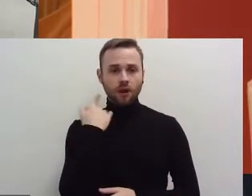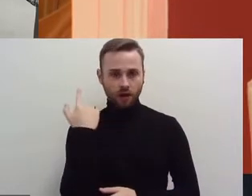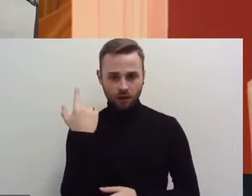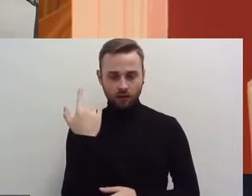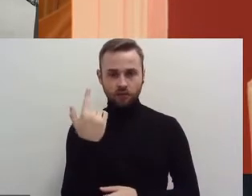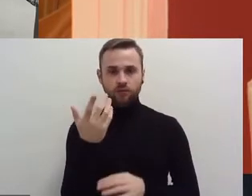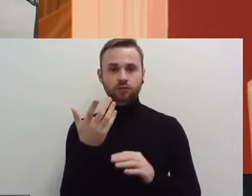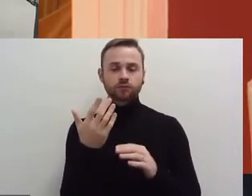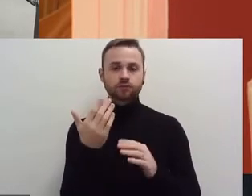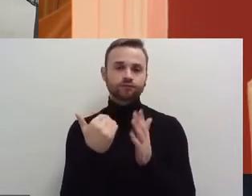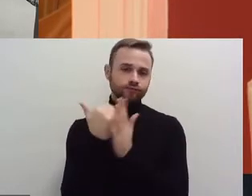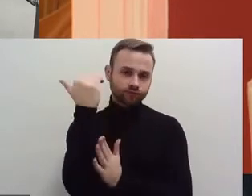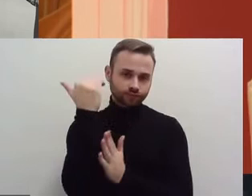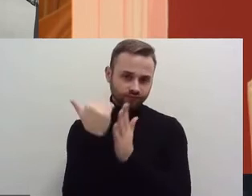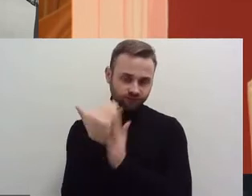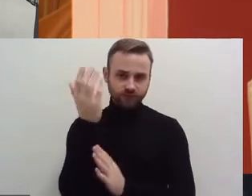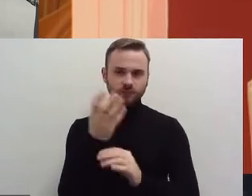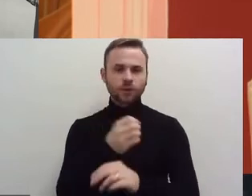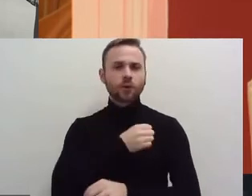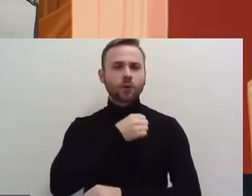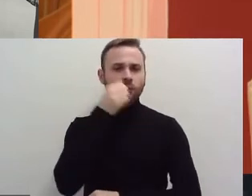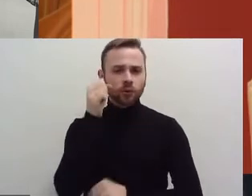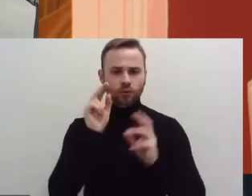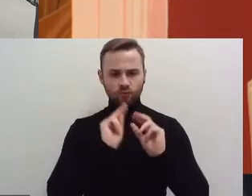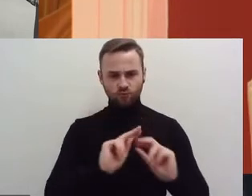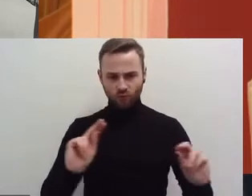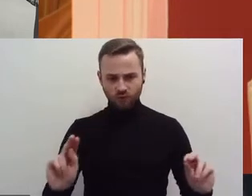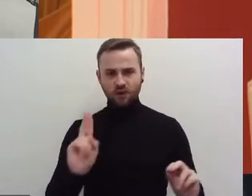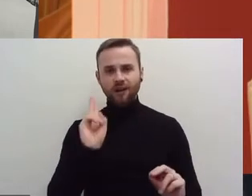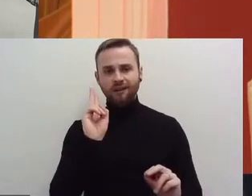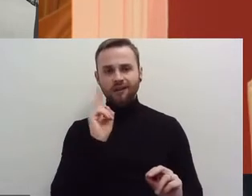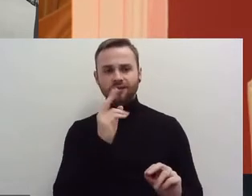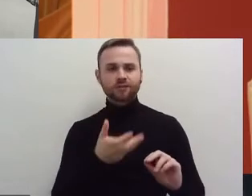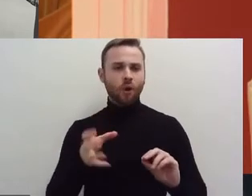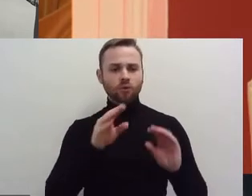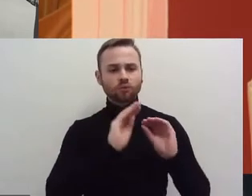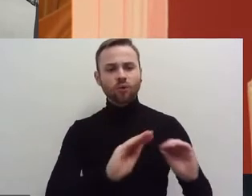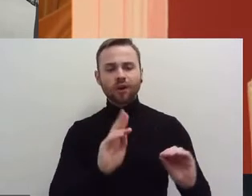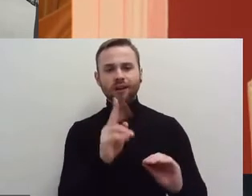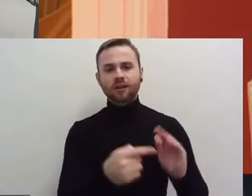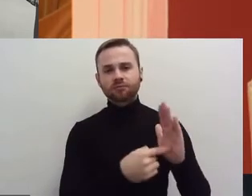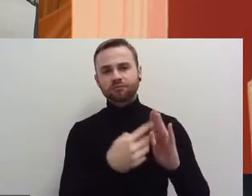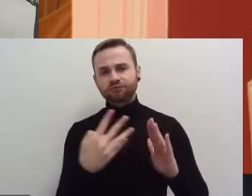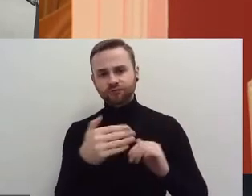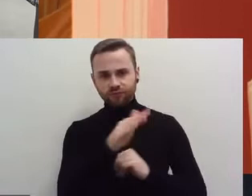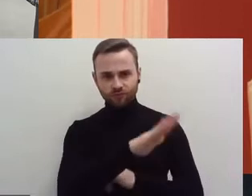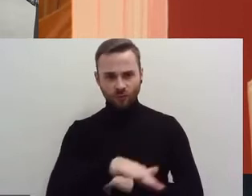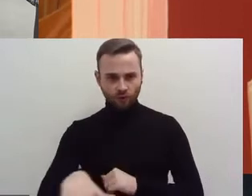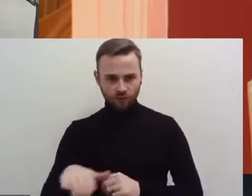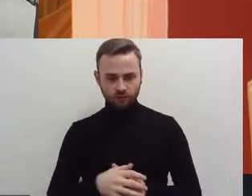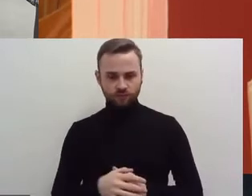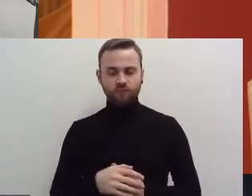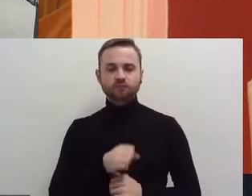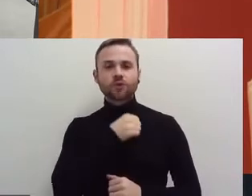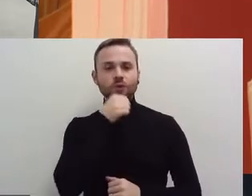talking about different kind of children. They are talking about how we are all unique, we are